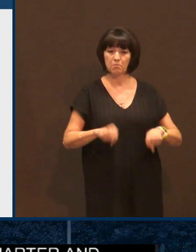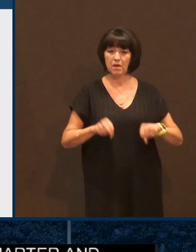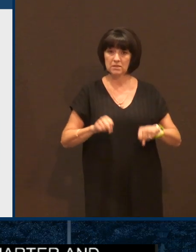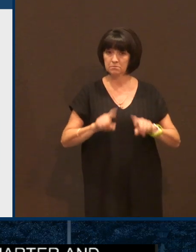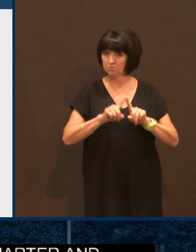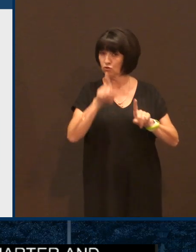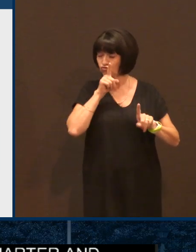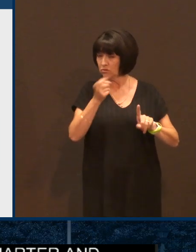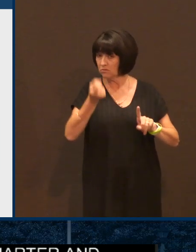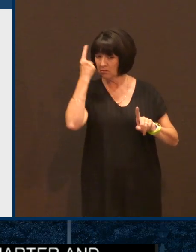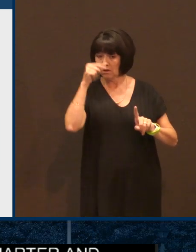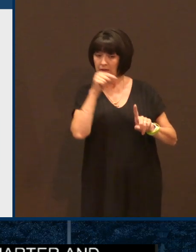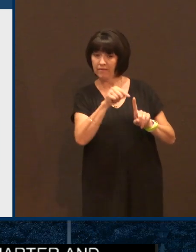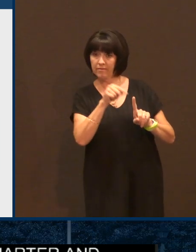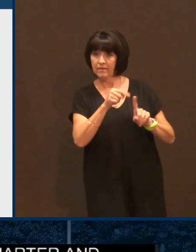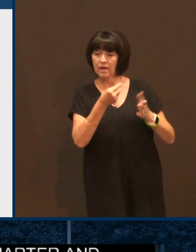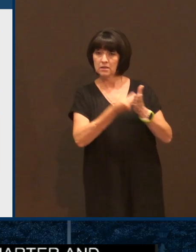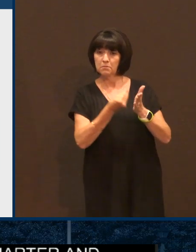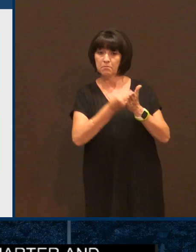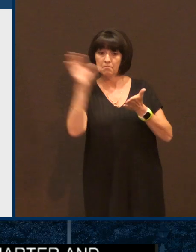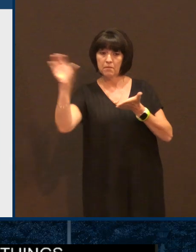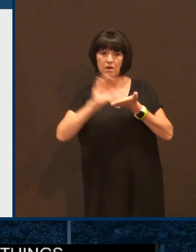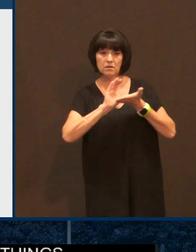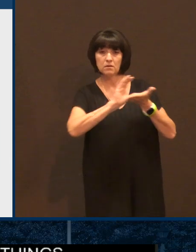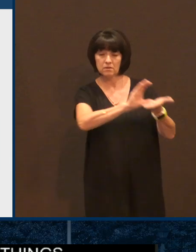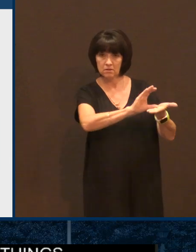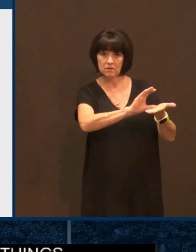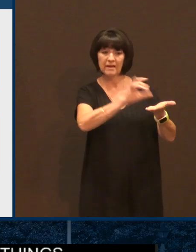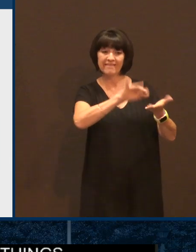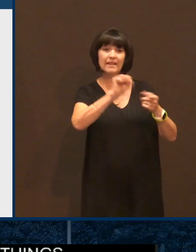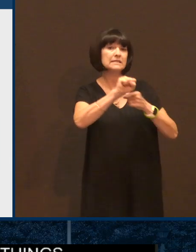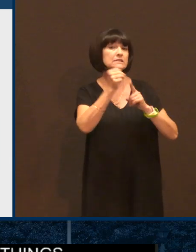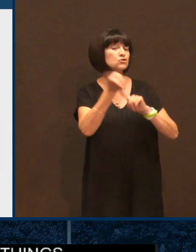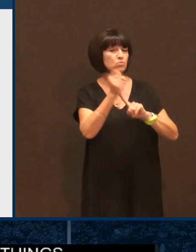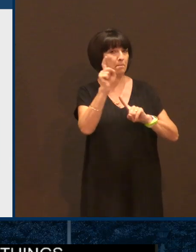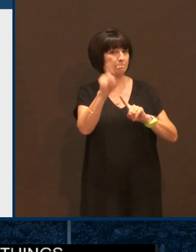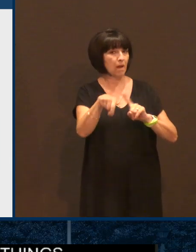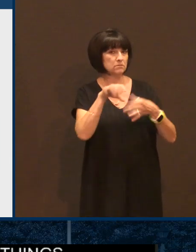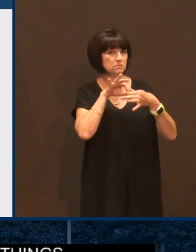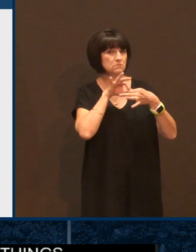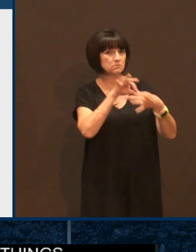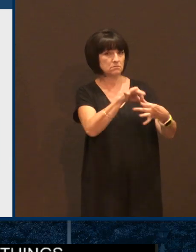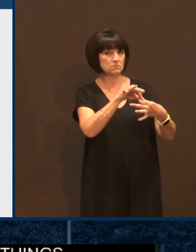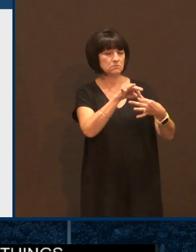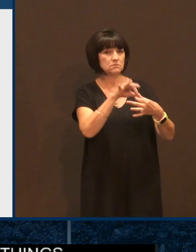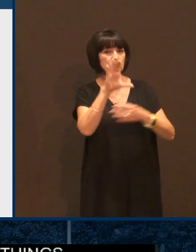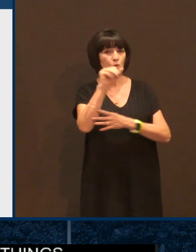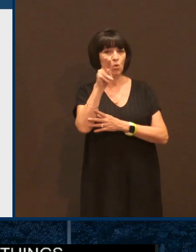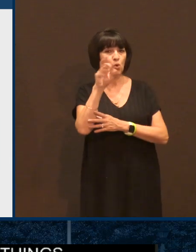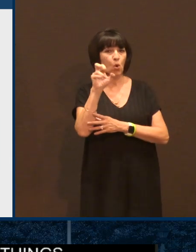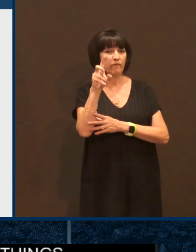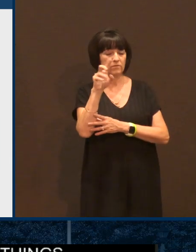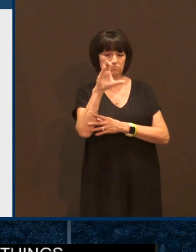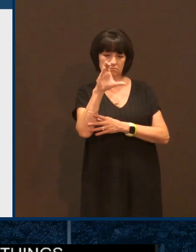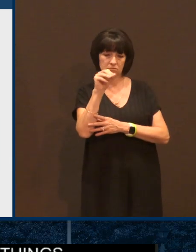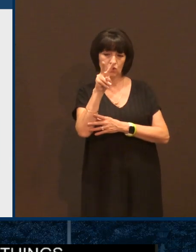to be invested in situations that have been created by COVID. It could run the gamut from providing